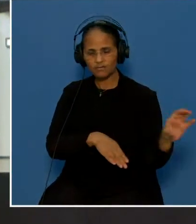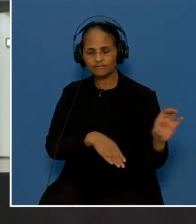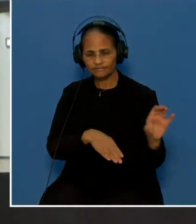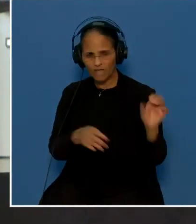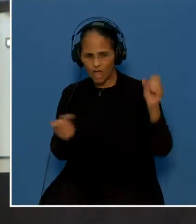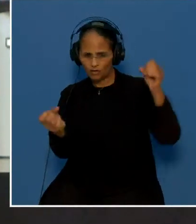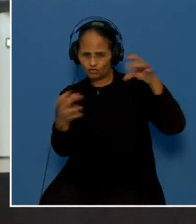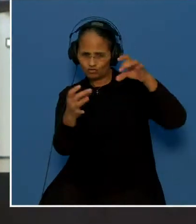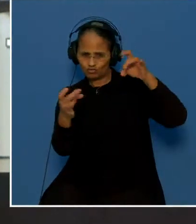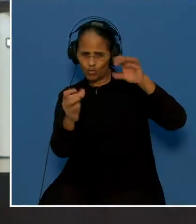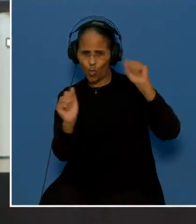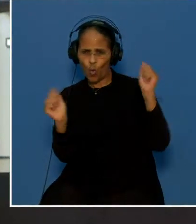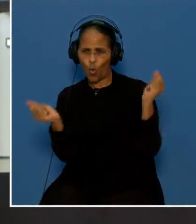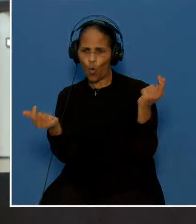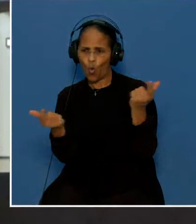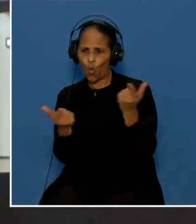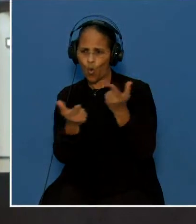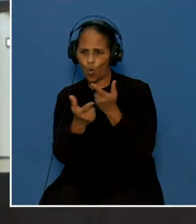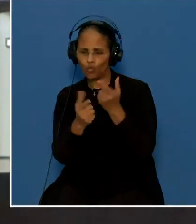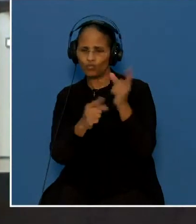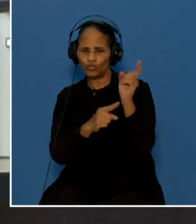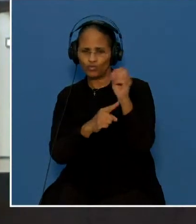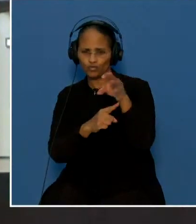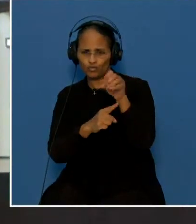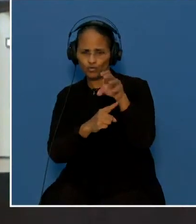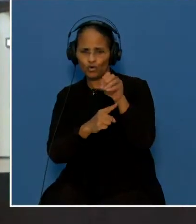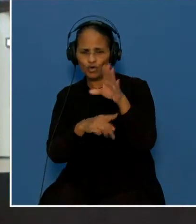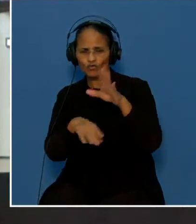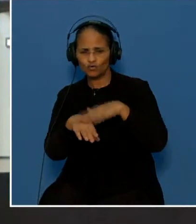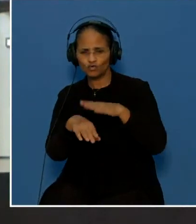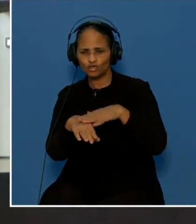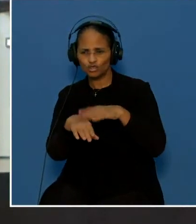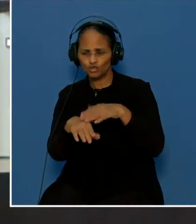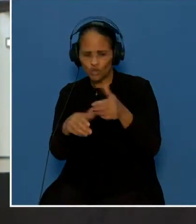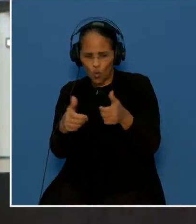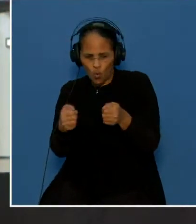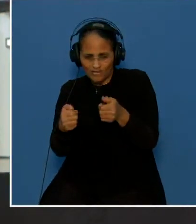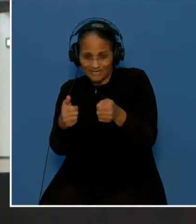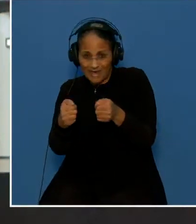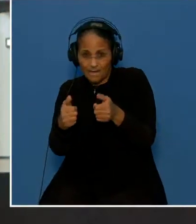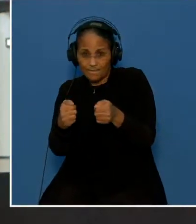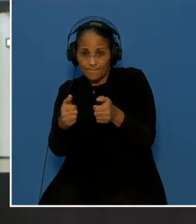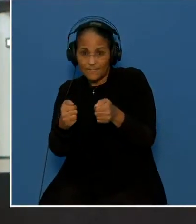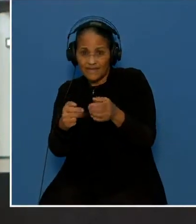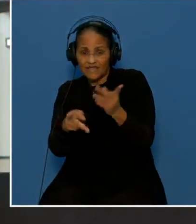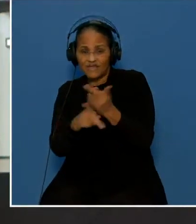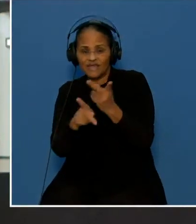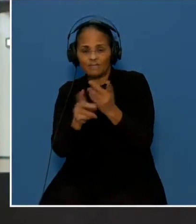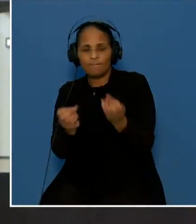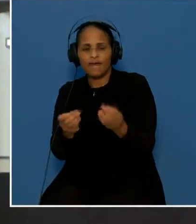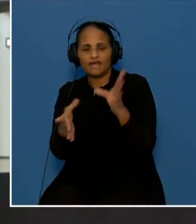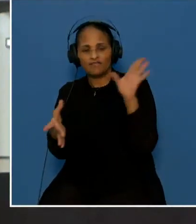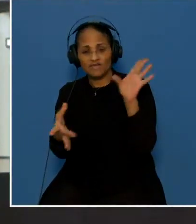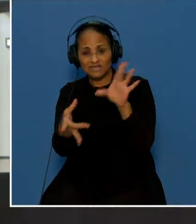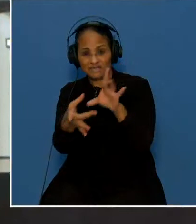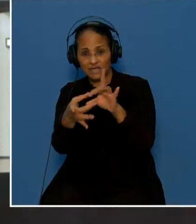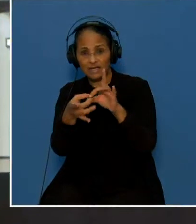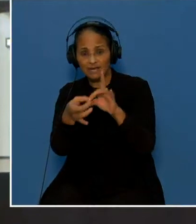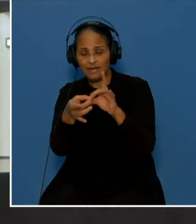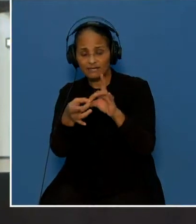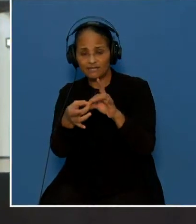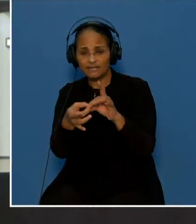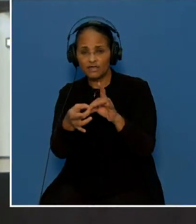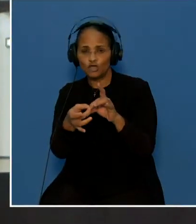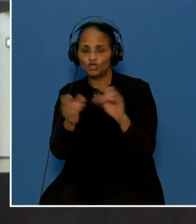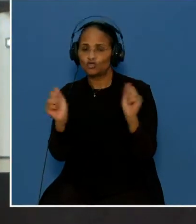all through the holiday period. Of course, using WhatsApp, which is a tool that keeps many of us connected.